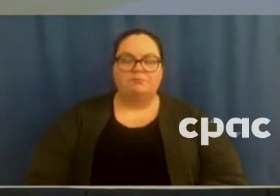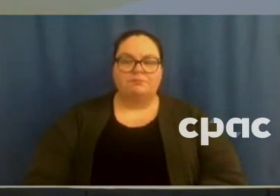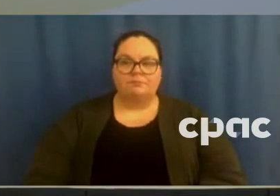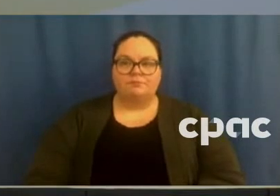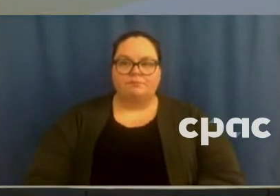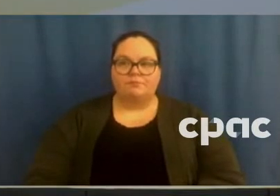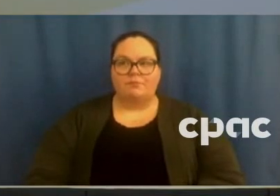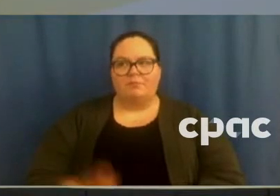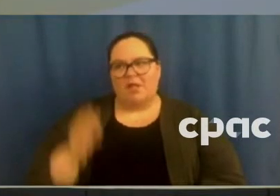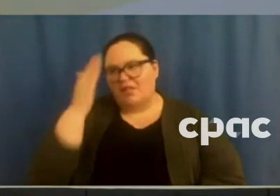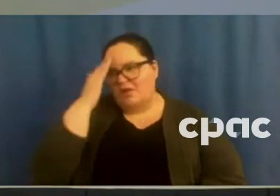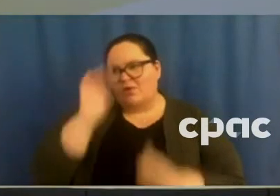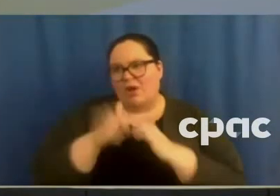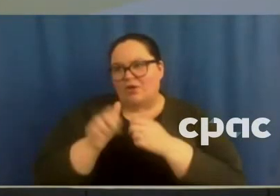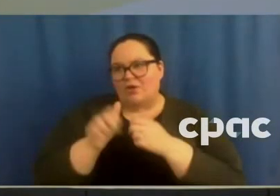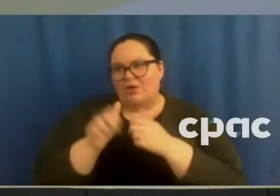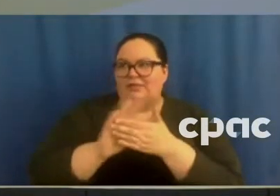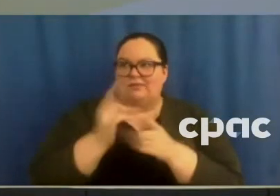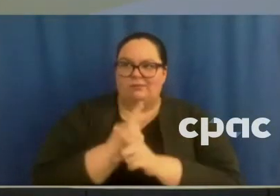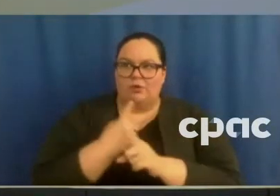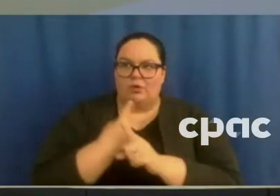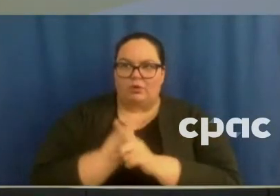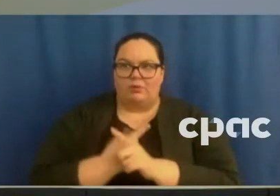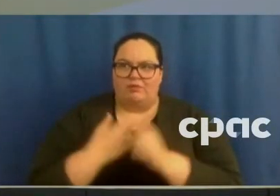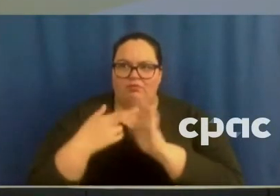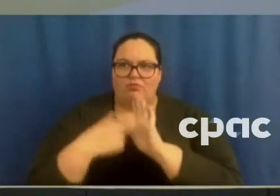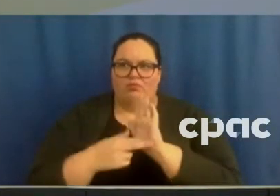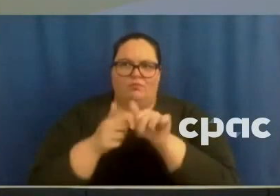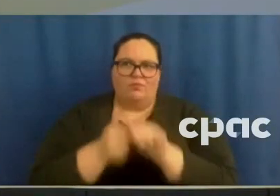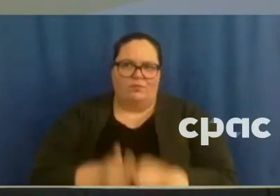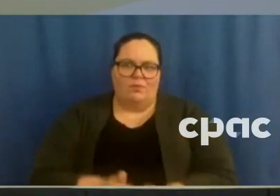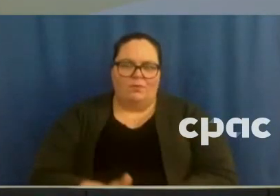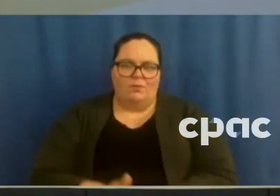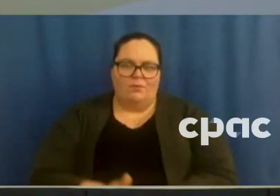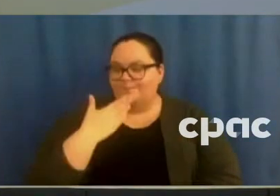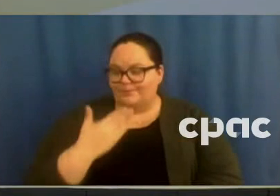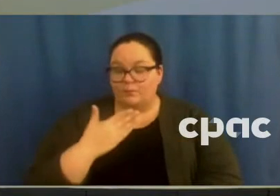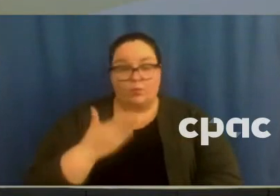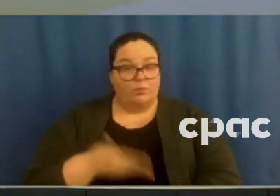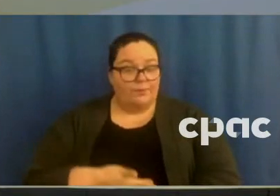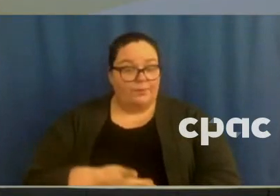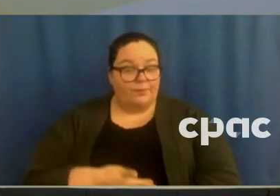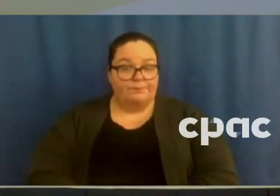cleaning protocol in place. Great, thank you. You're welcome.